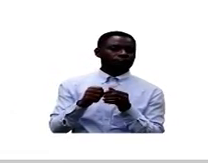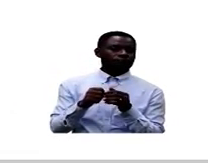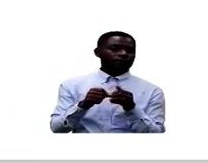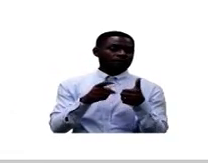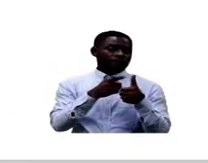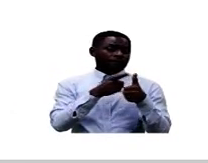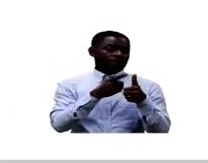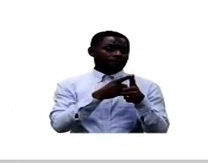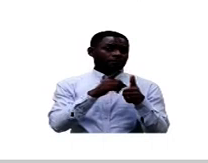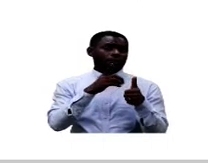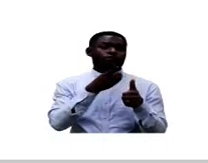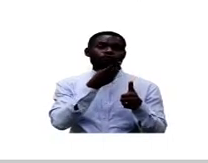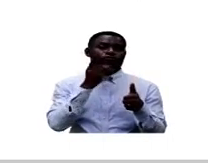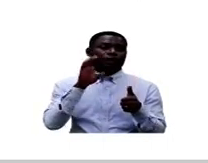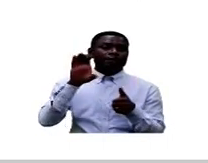1, we have the dry cell,